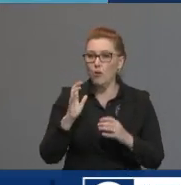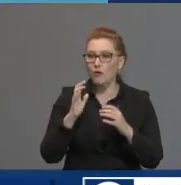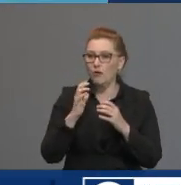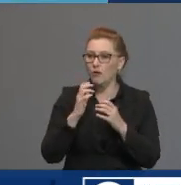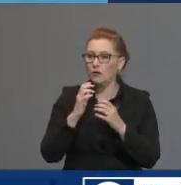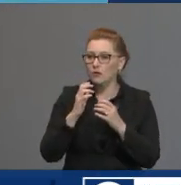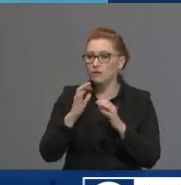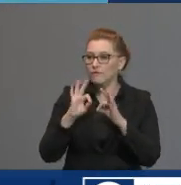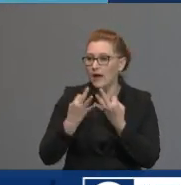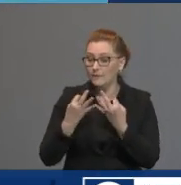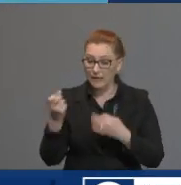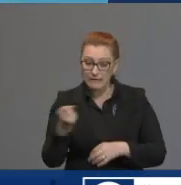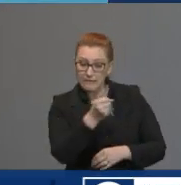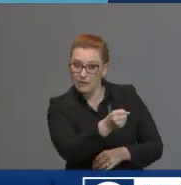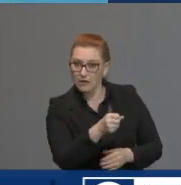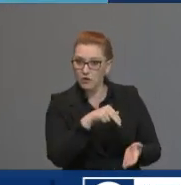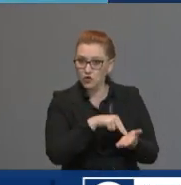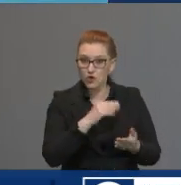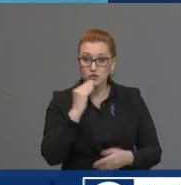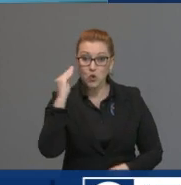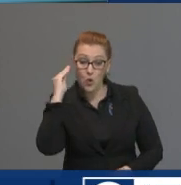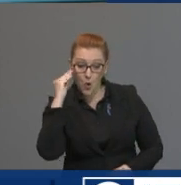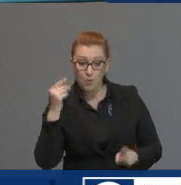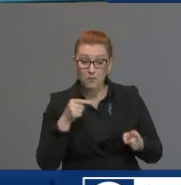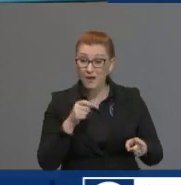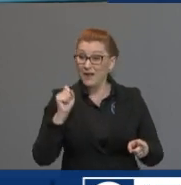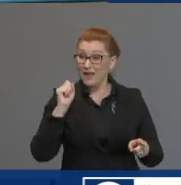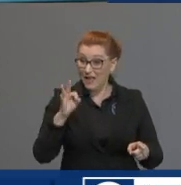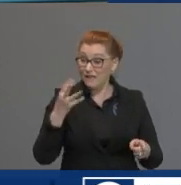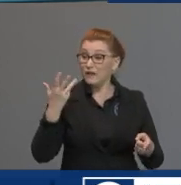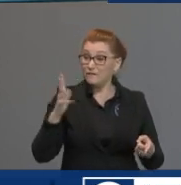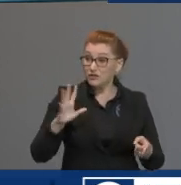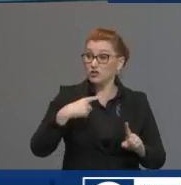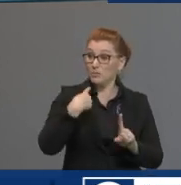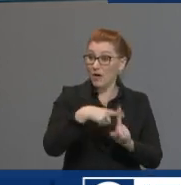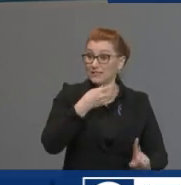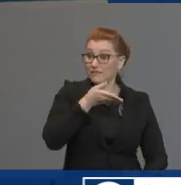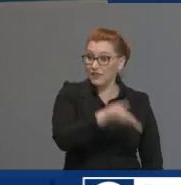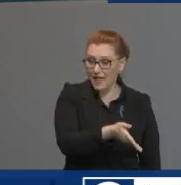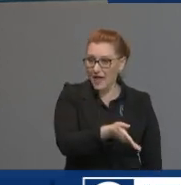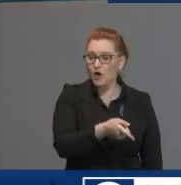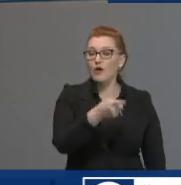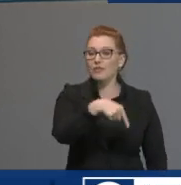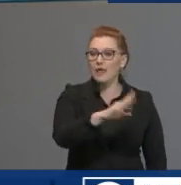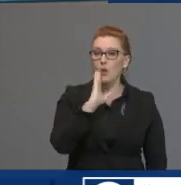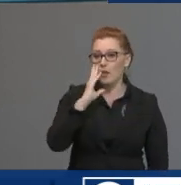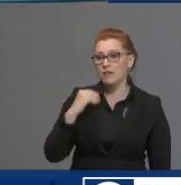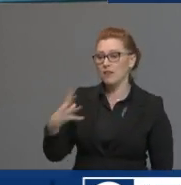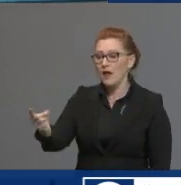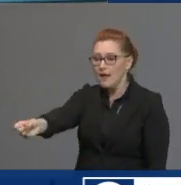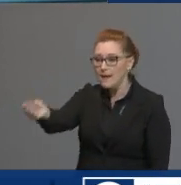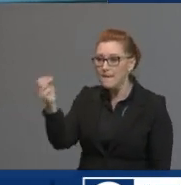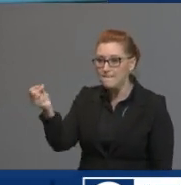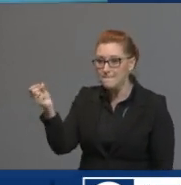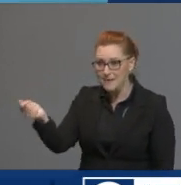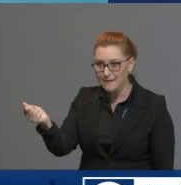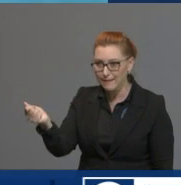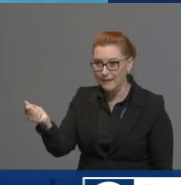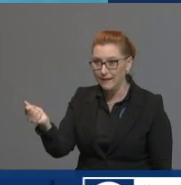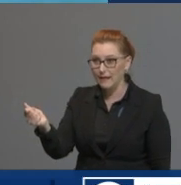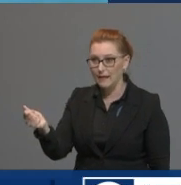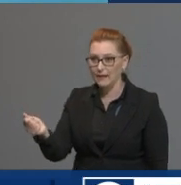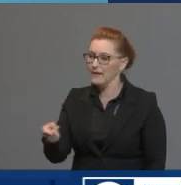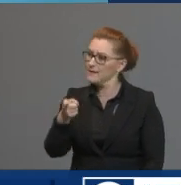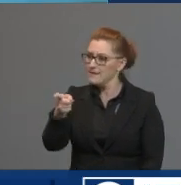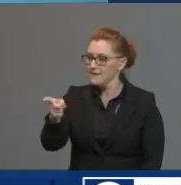approved for acceptance, you will be notified immediately about the COVID-19 situation inside that facility.